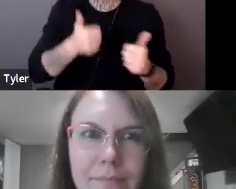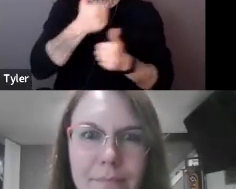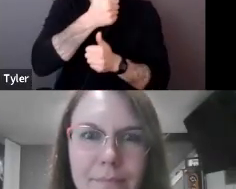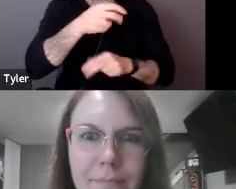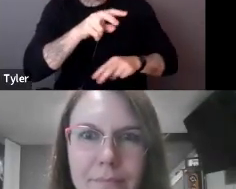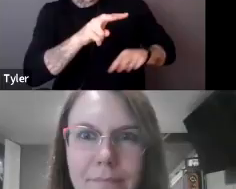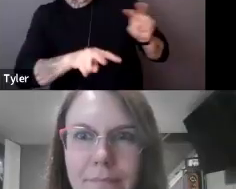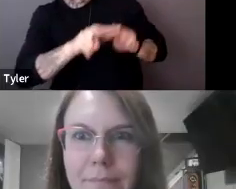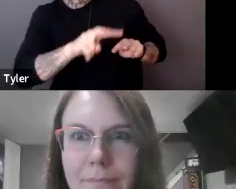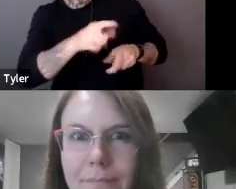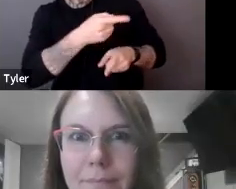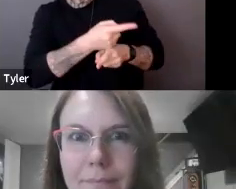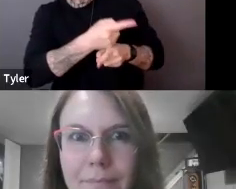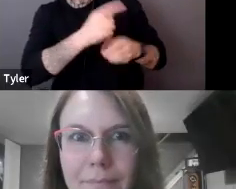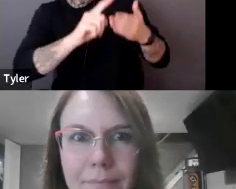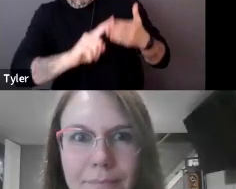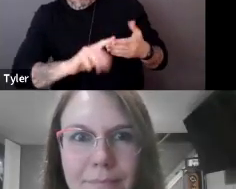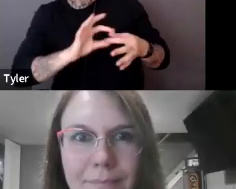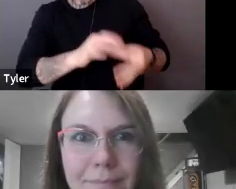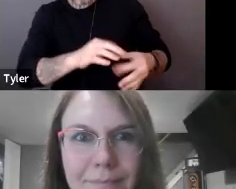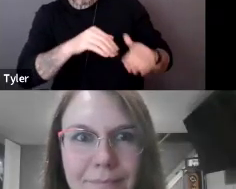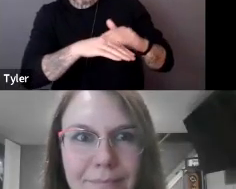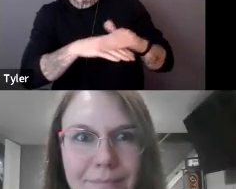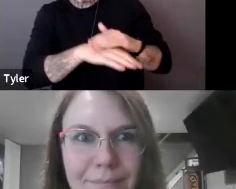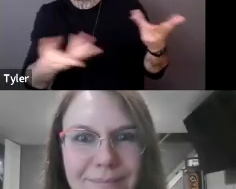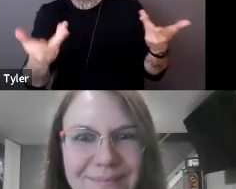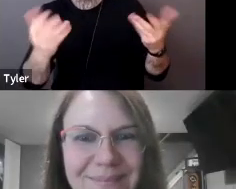comments at all on that? Thank you.